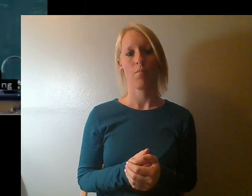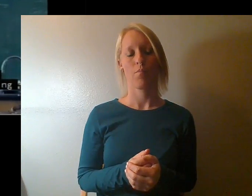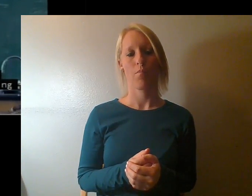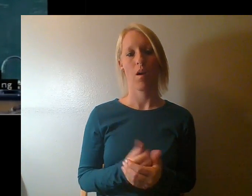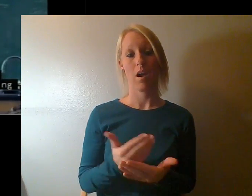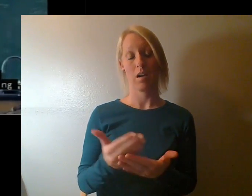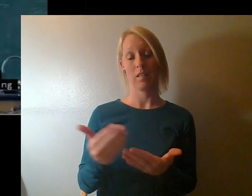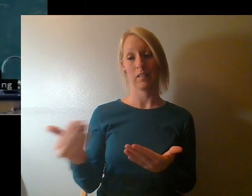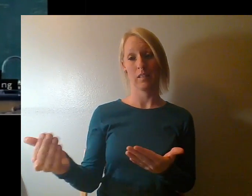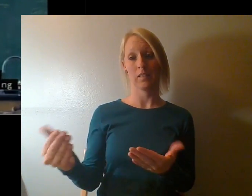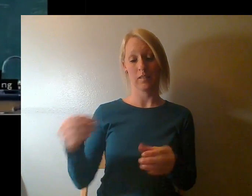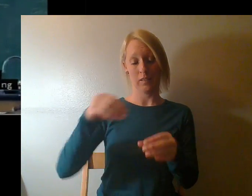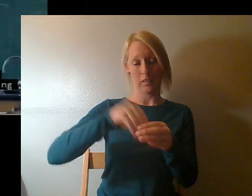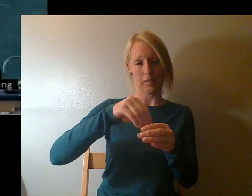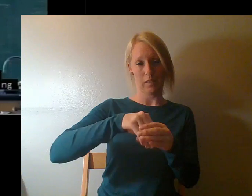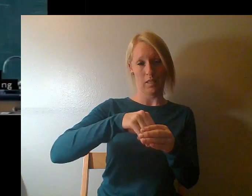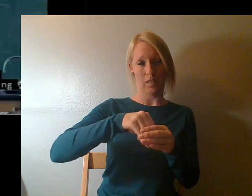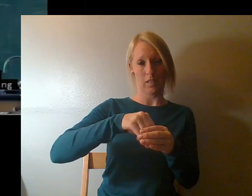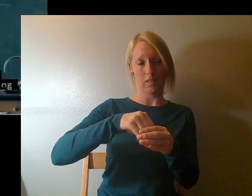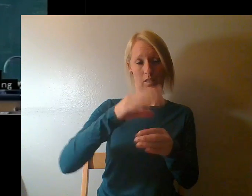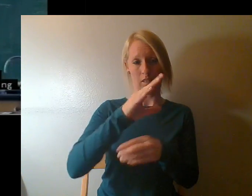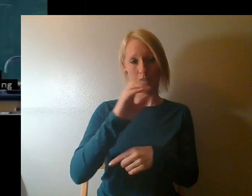material.